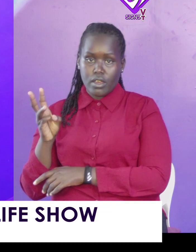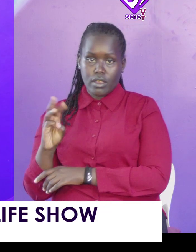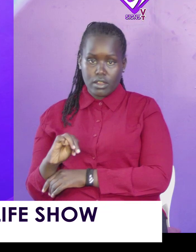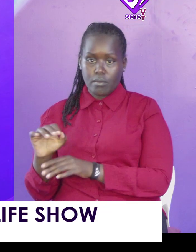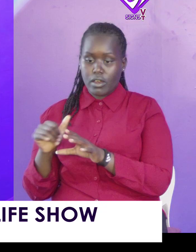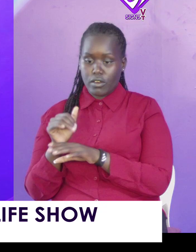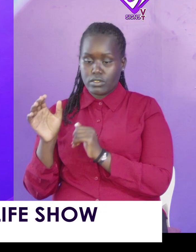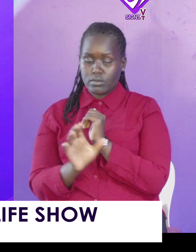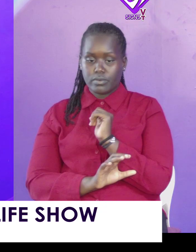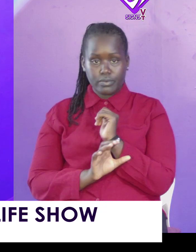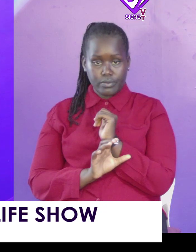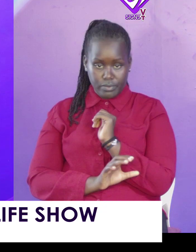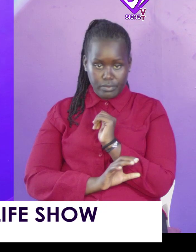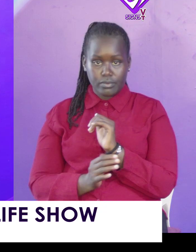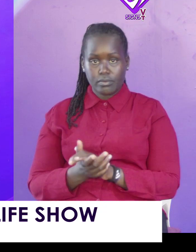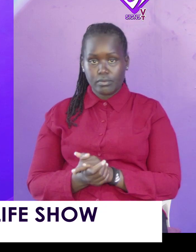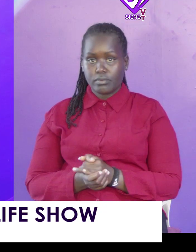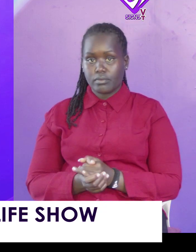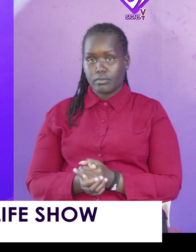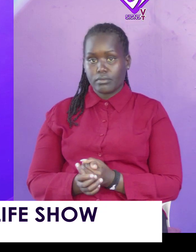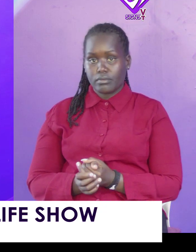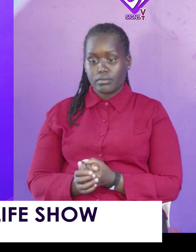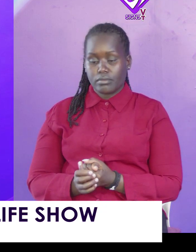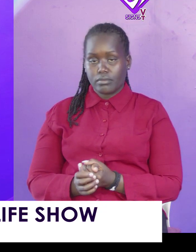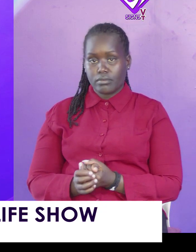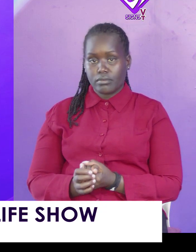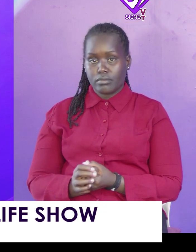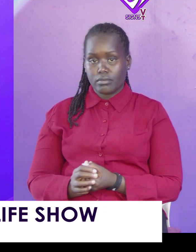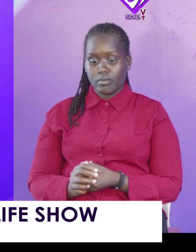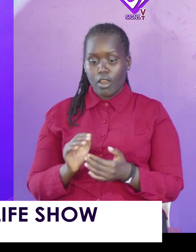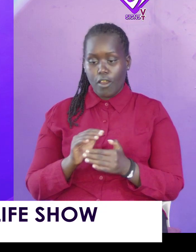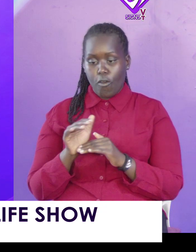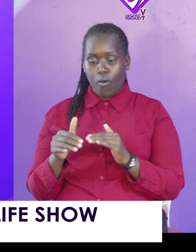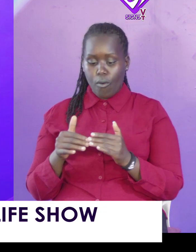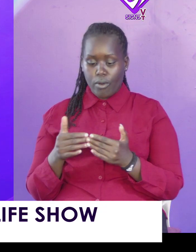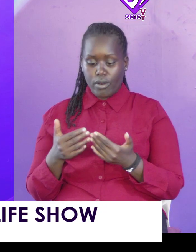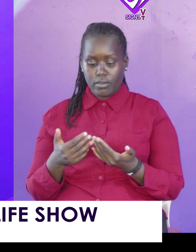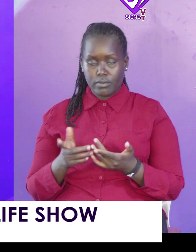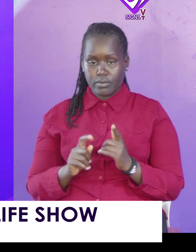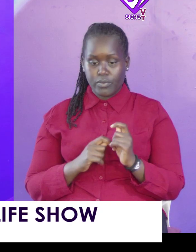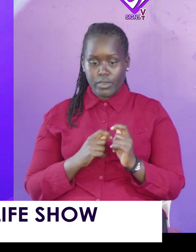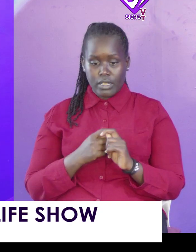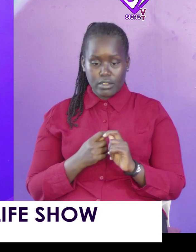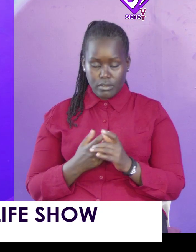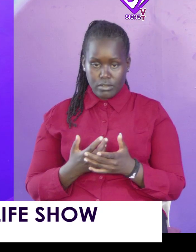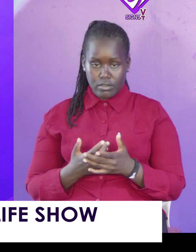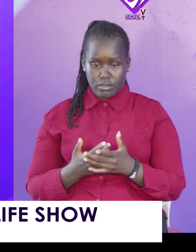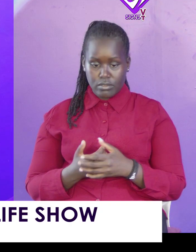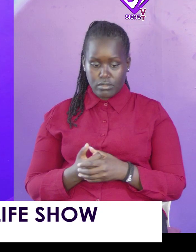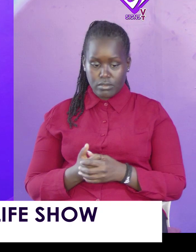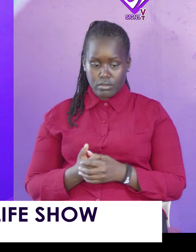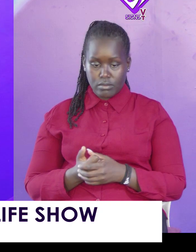country on Range Rovers and on manner of, on buses that are on